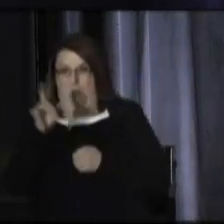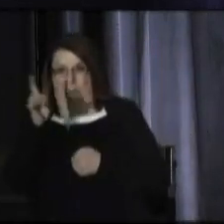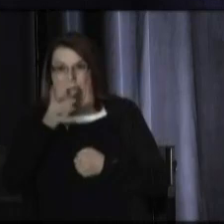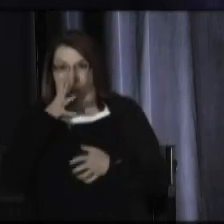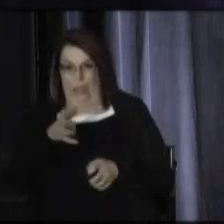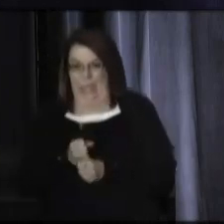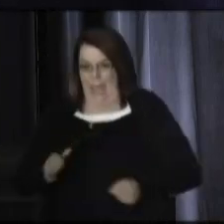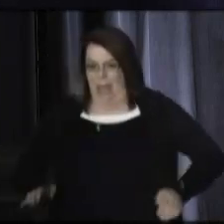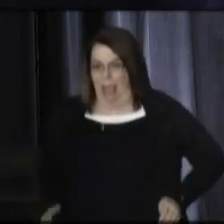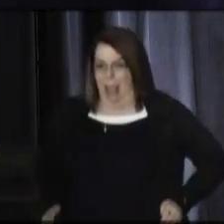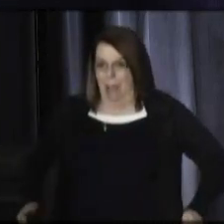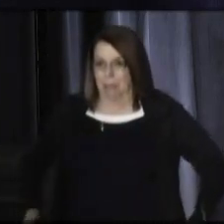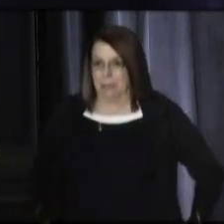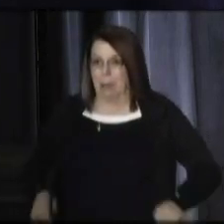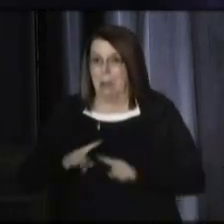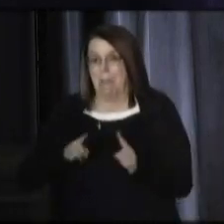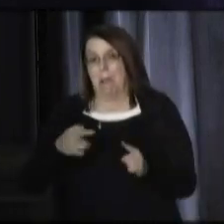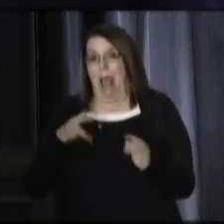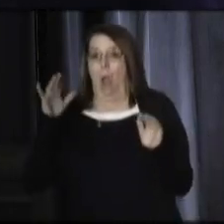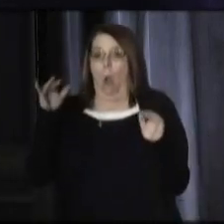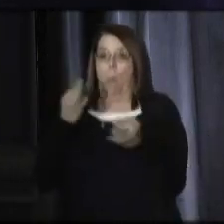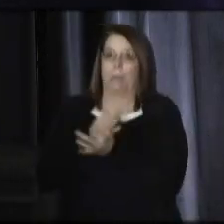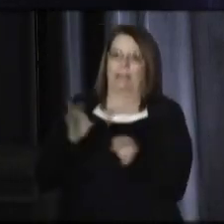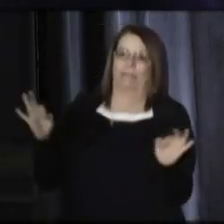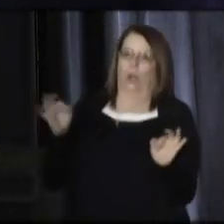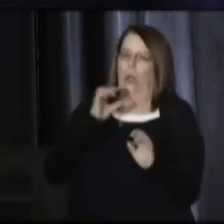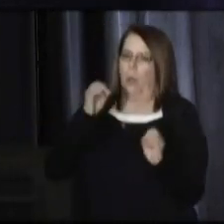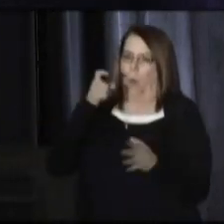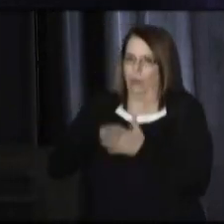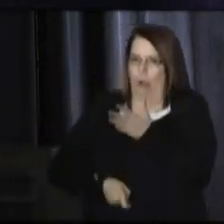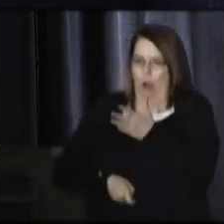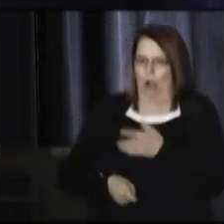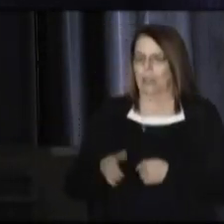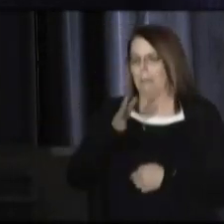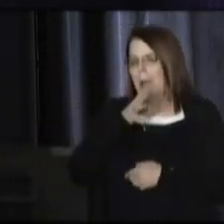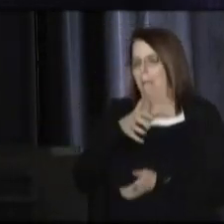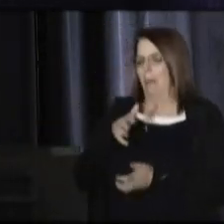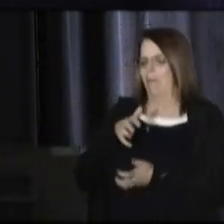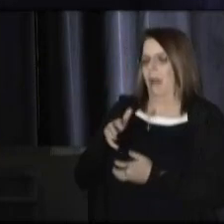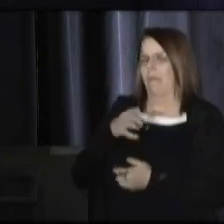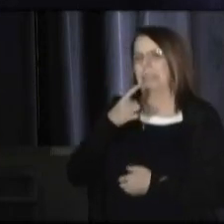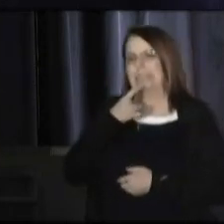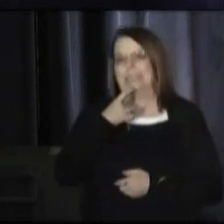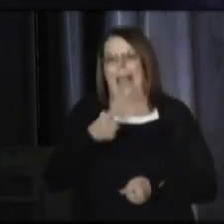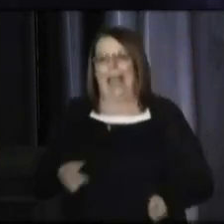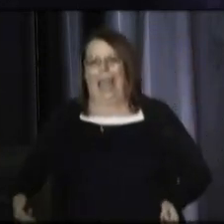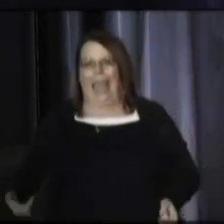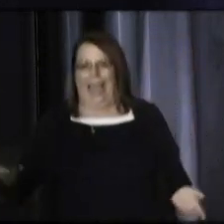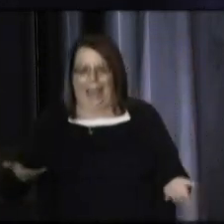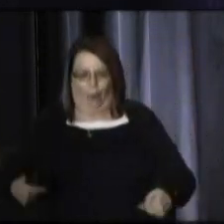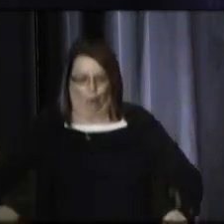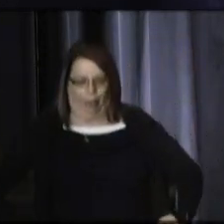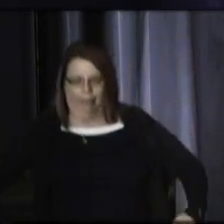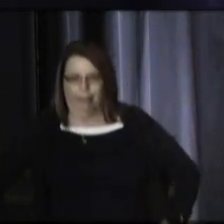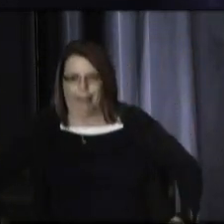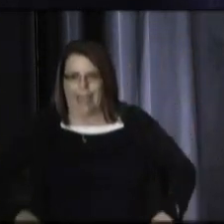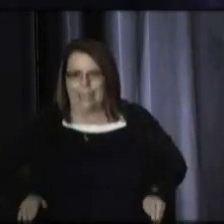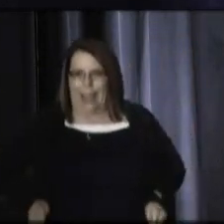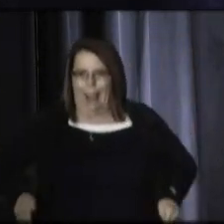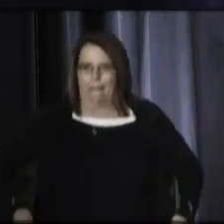fence you could shimmy through as long as you weren't a woman yet, with hips. That's what Mama always said to me, that someday I would